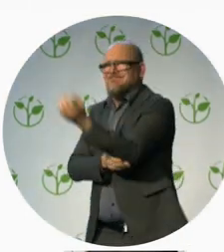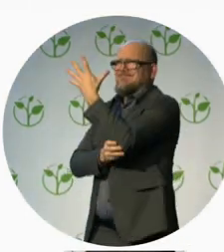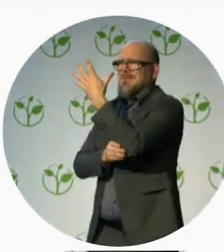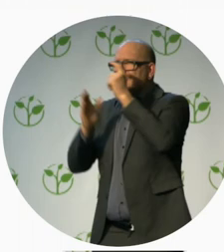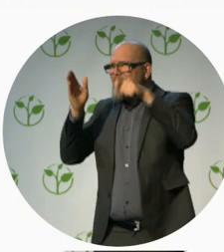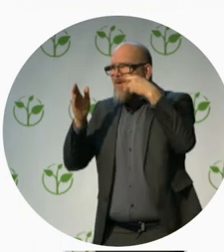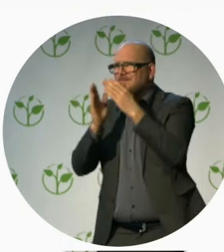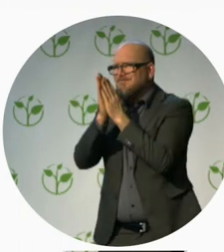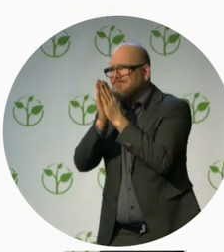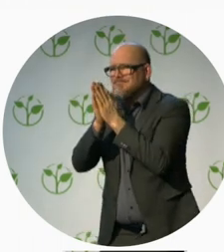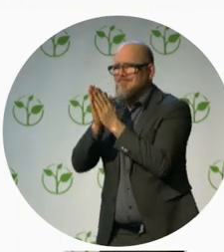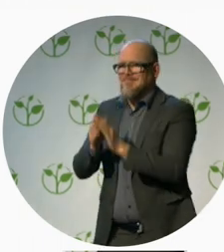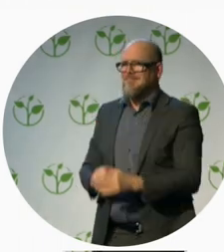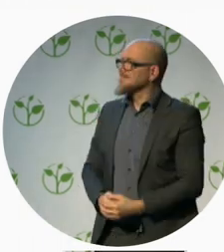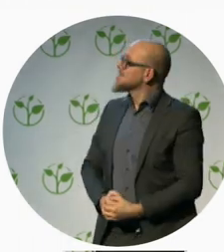Okay.